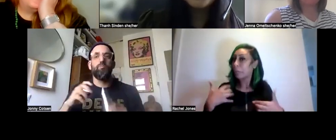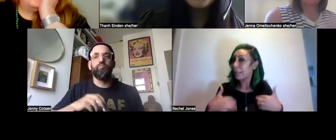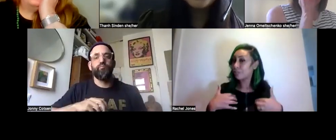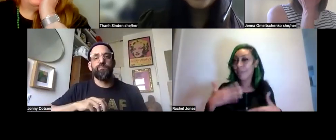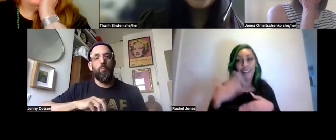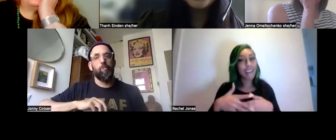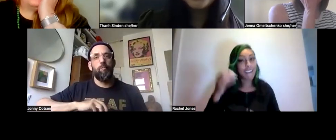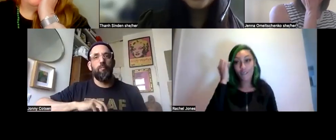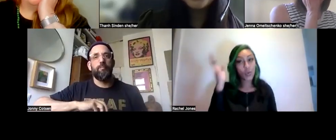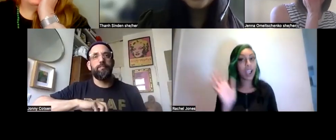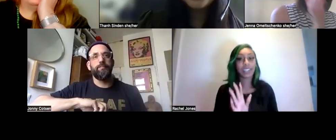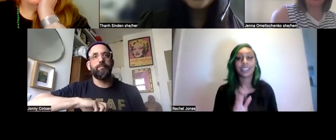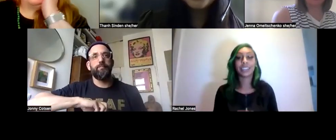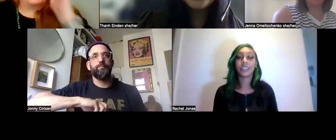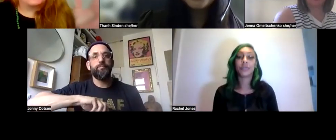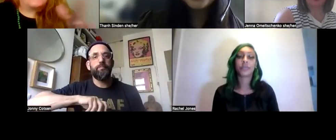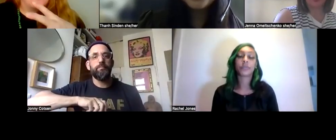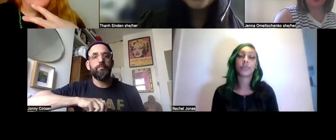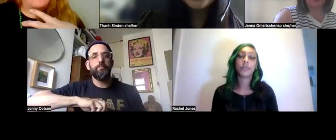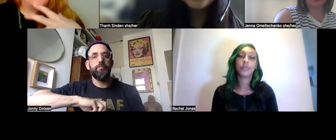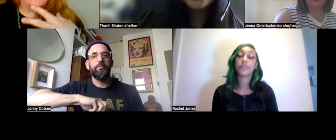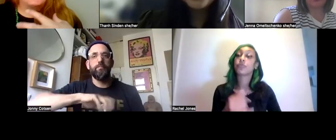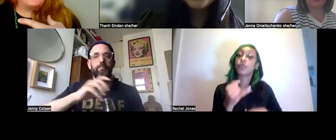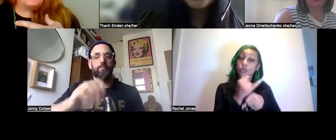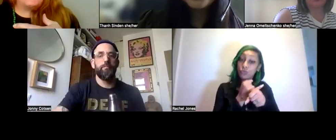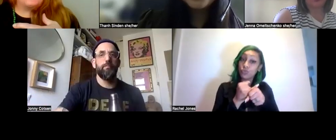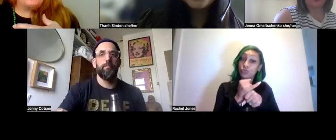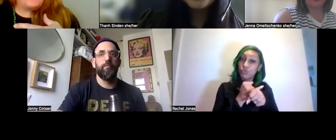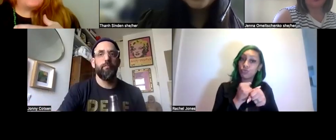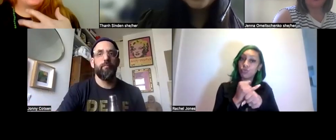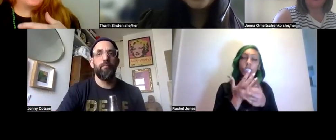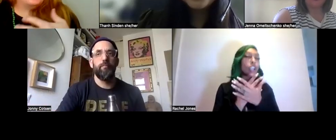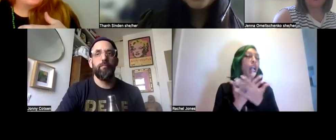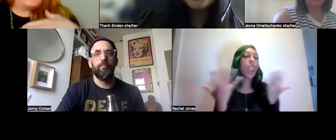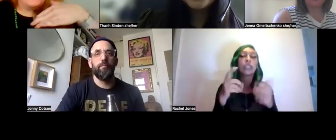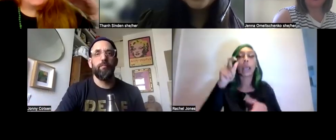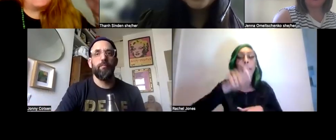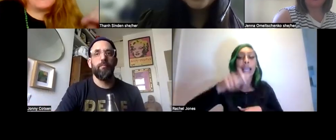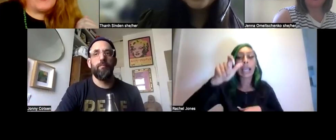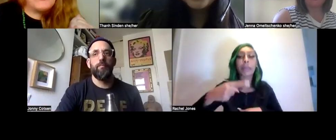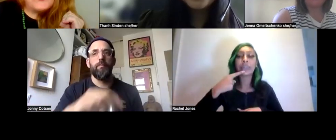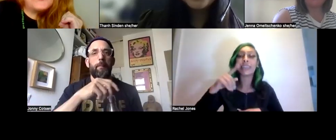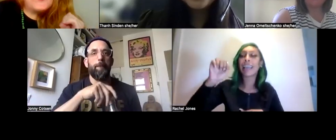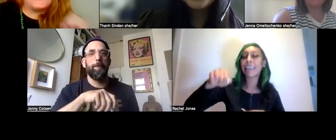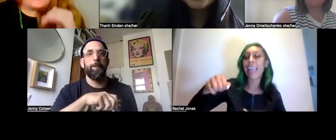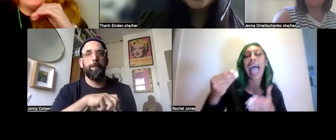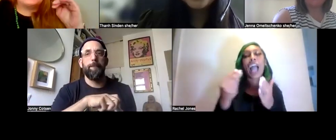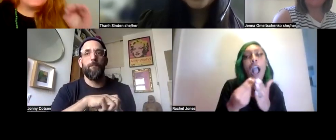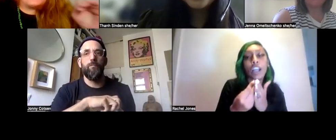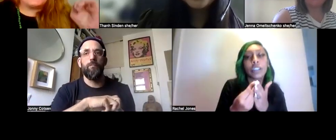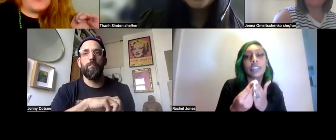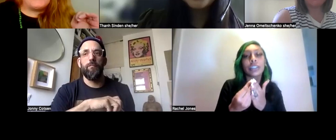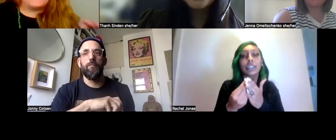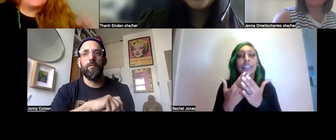forgotten, which because I think at Graeae as well, we get a lot of people going, yeah, but how much does that cost? you know, how